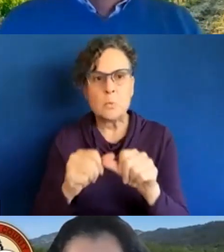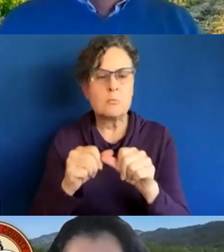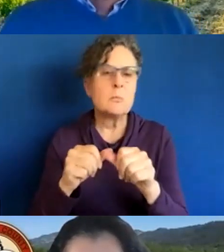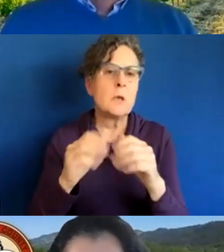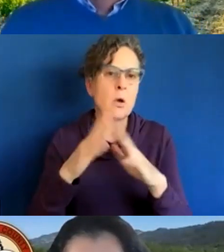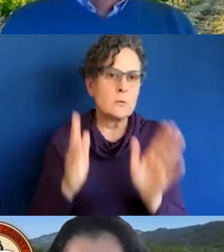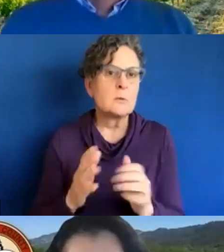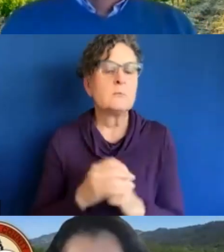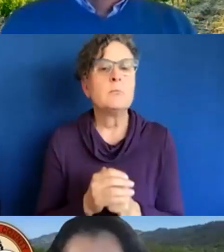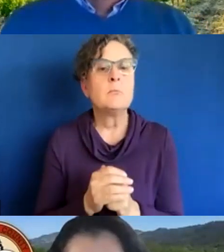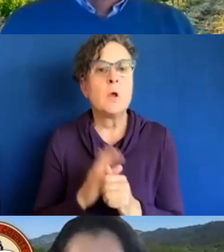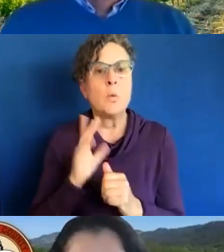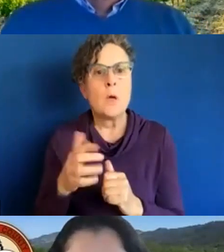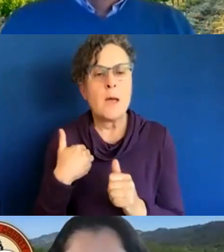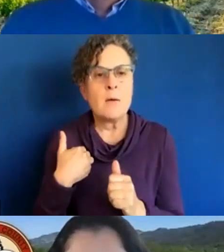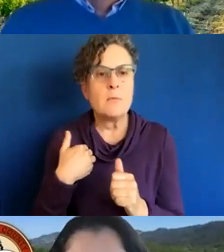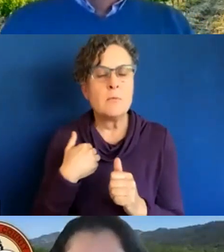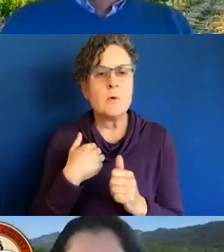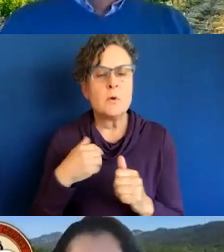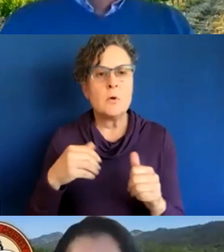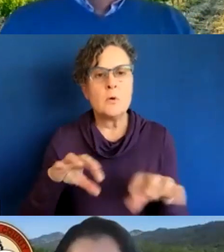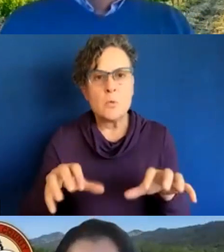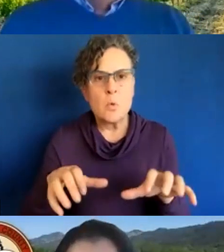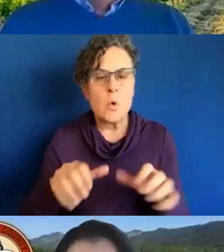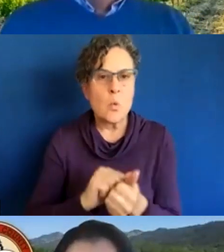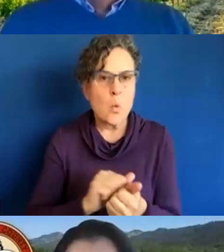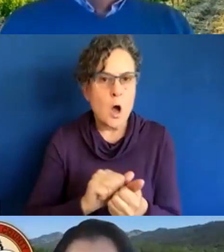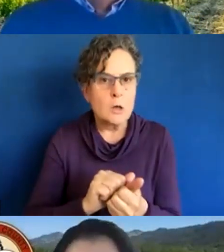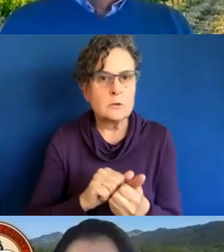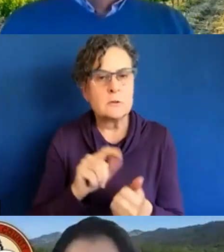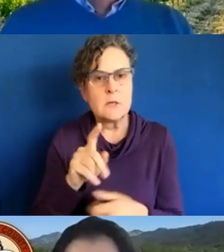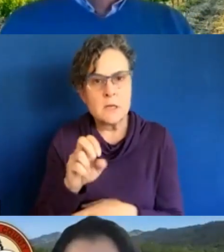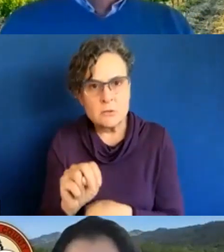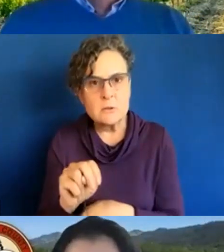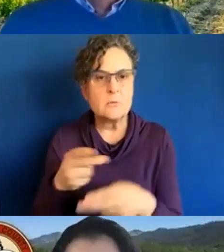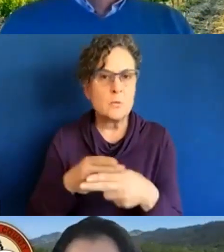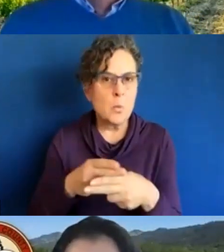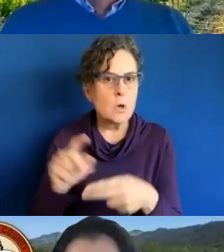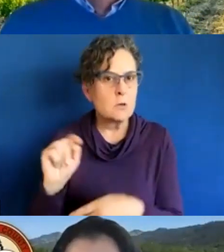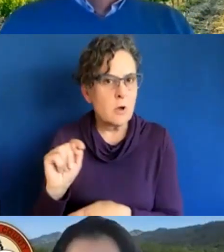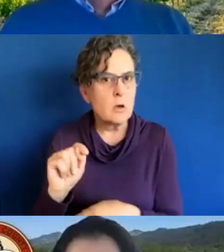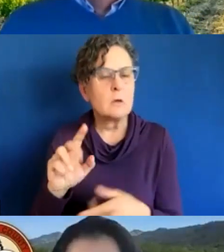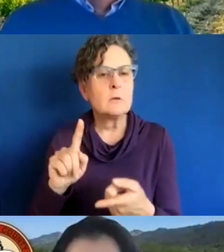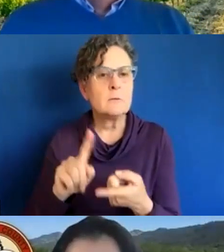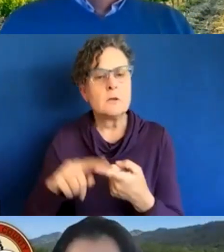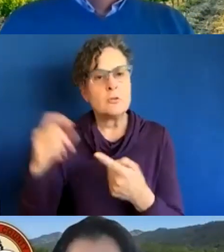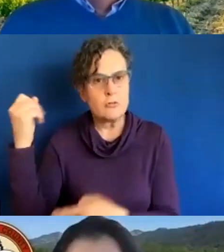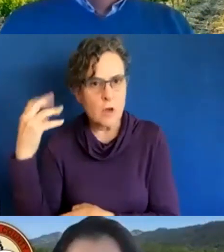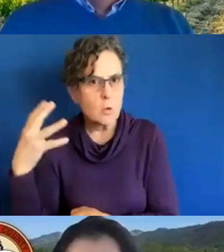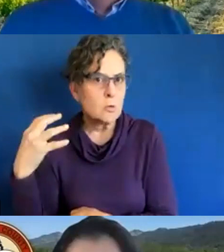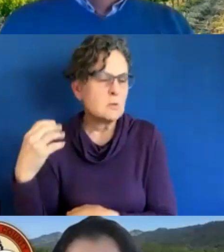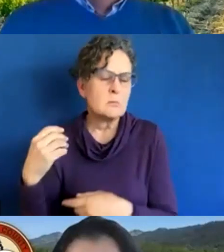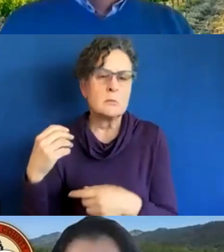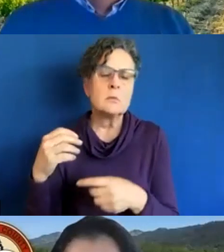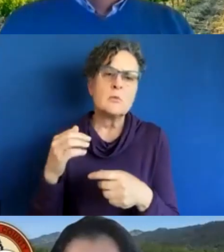There'll be wash stations, porta johns, regular showers. All of that is part of what happens in a